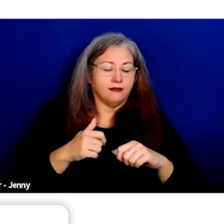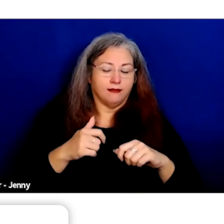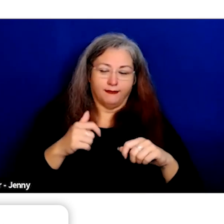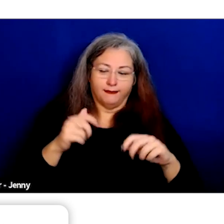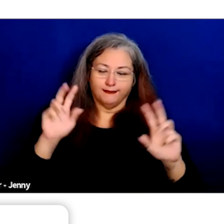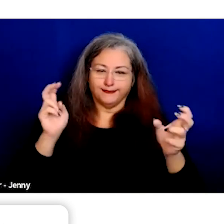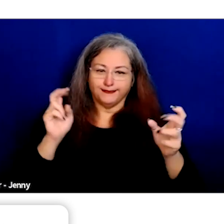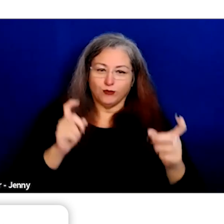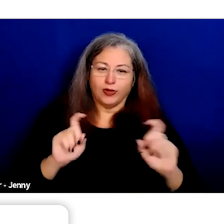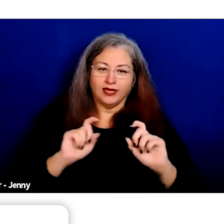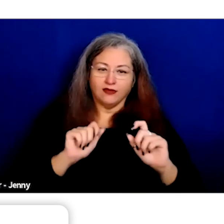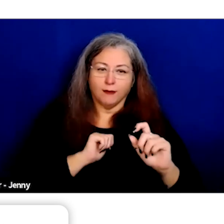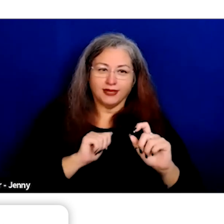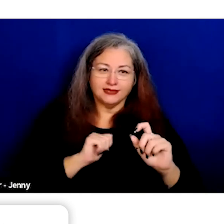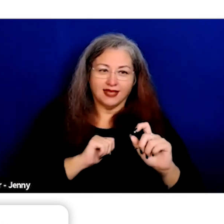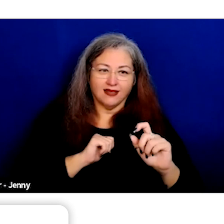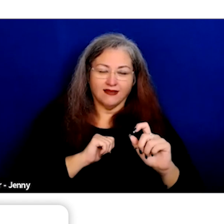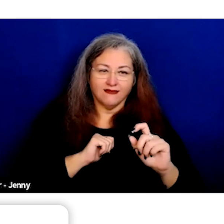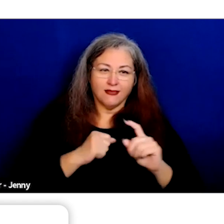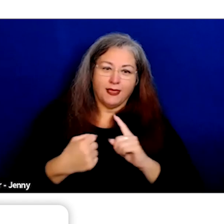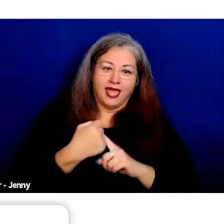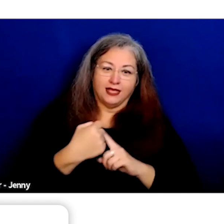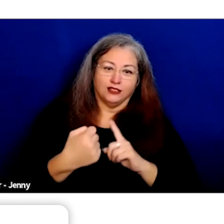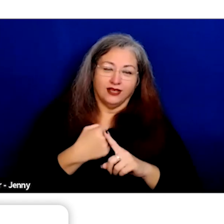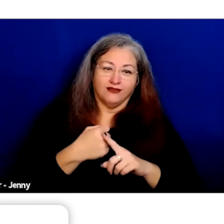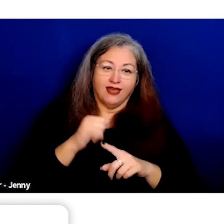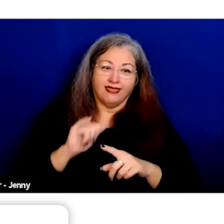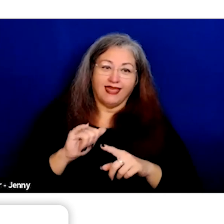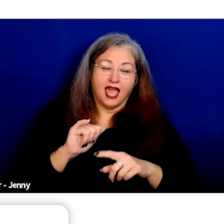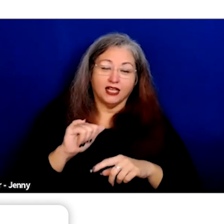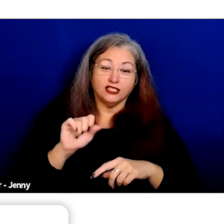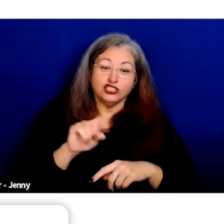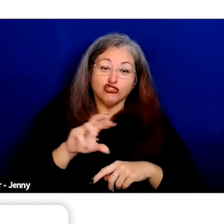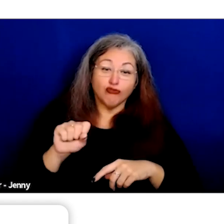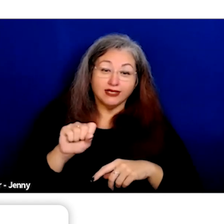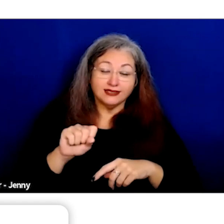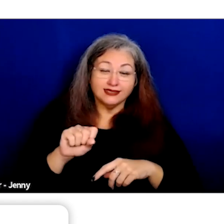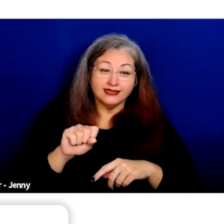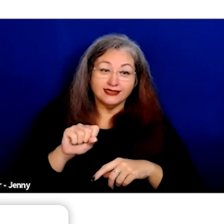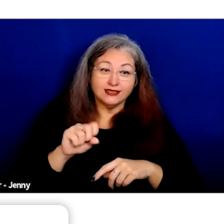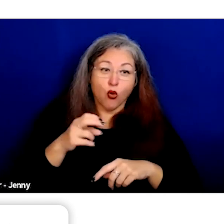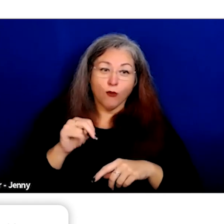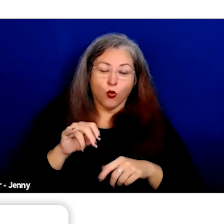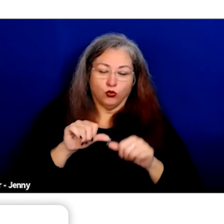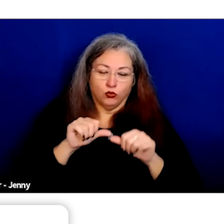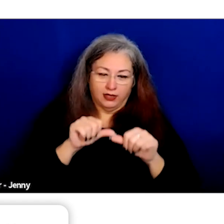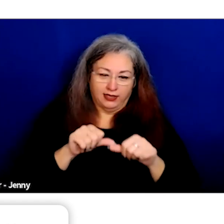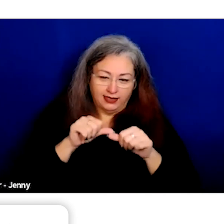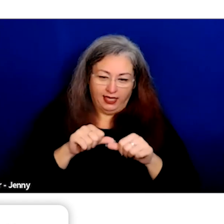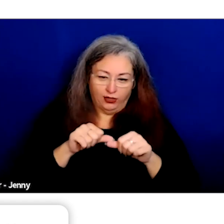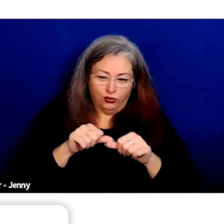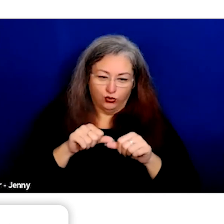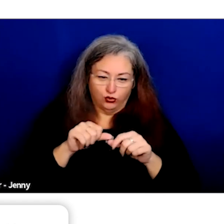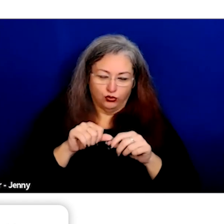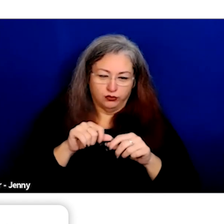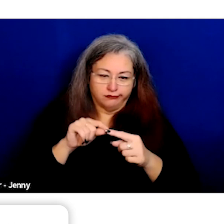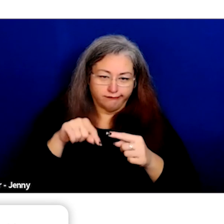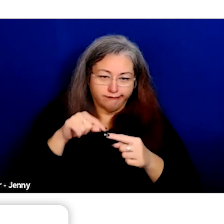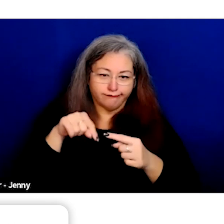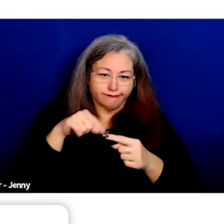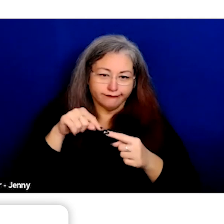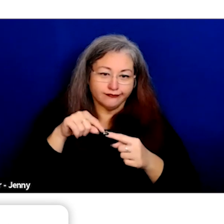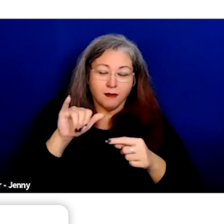myself the energetic hit of that stress hormone to stay in that fucking place. And my relationship